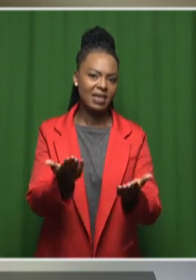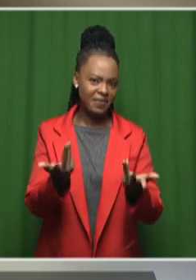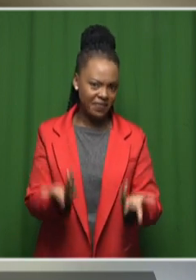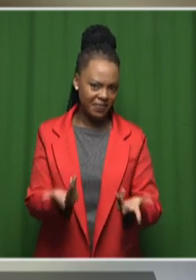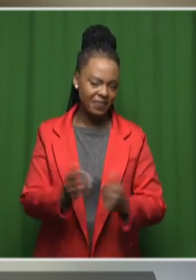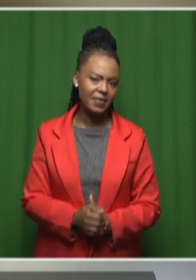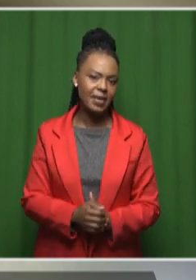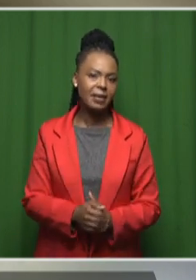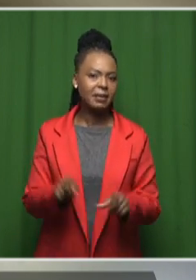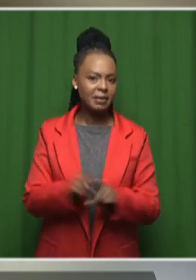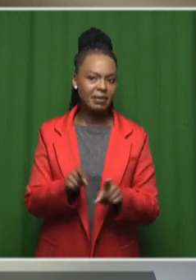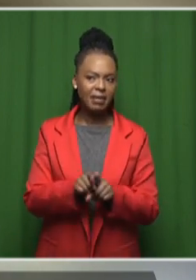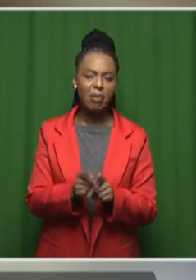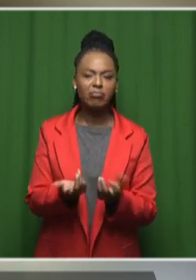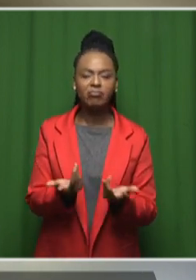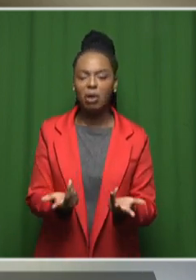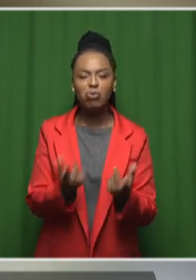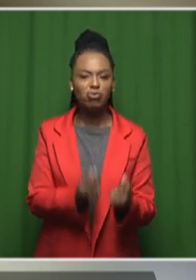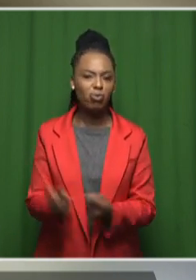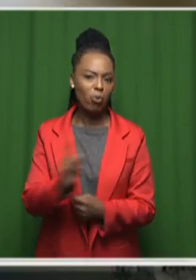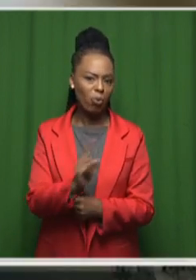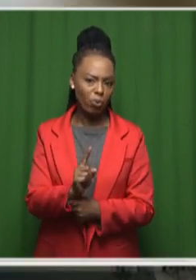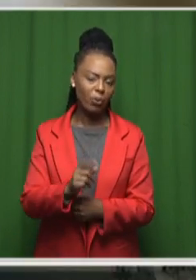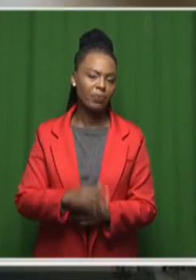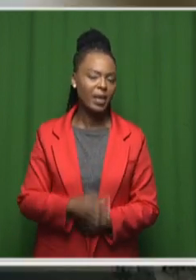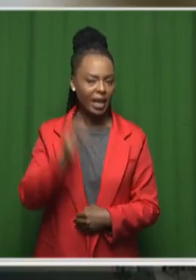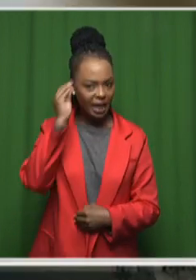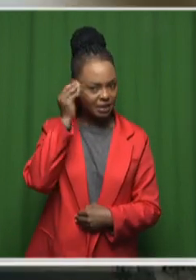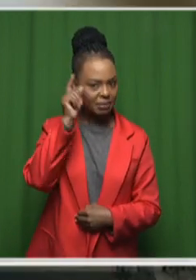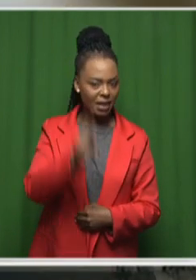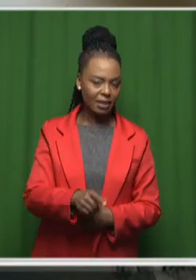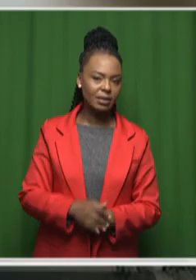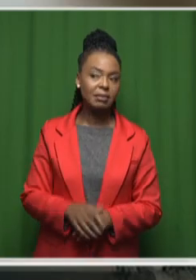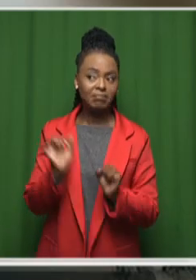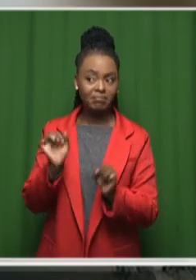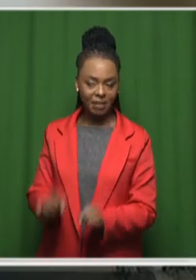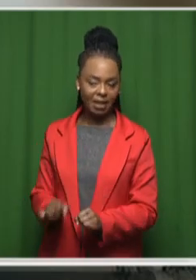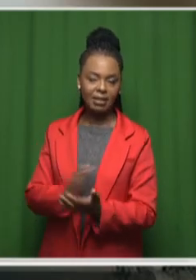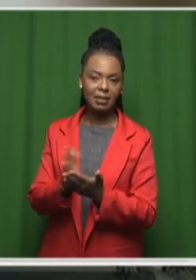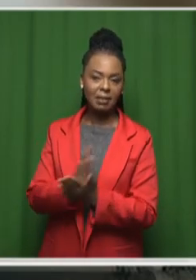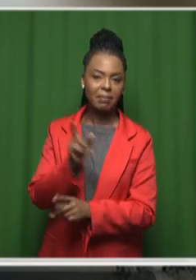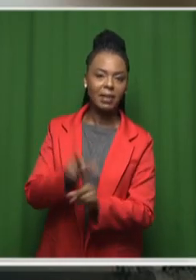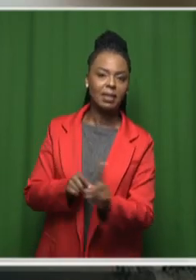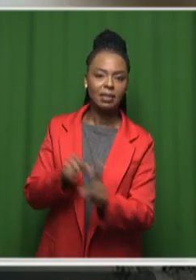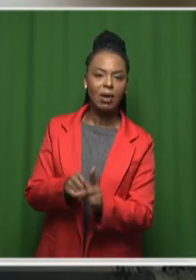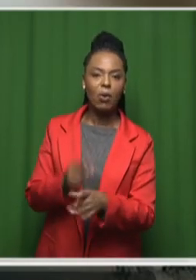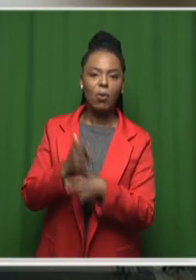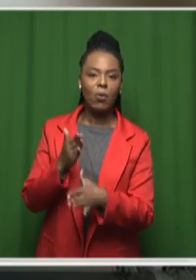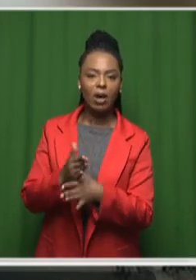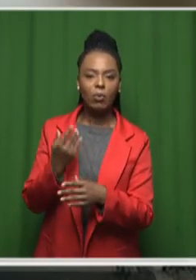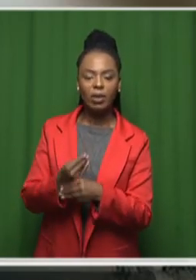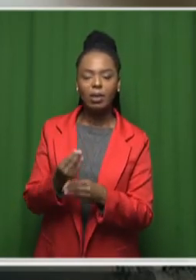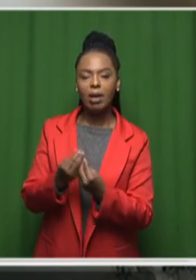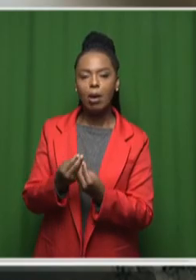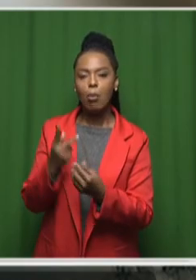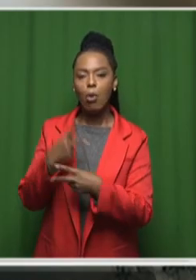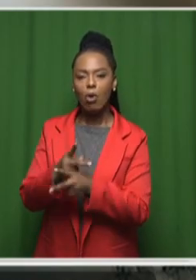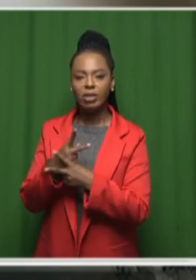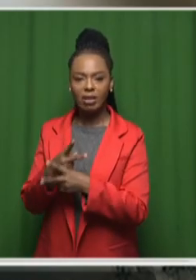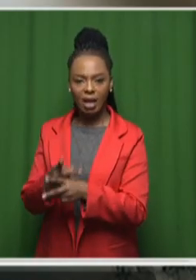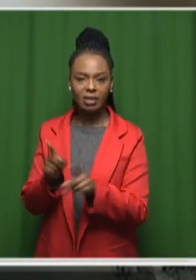and listen to what they have to contribute. Indeed, indeed. And as someone who works as a product associate and works with different technological products, what's the